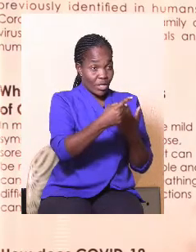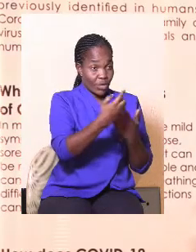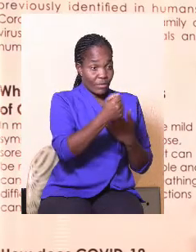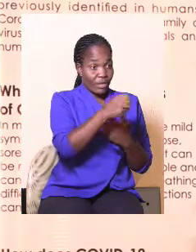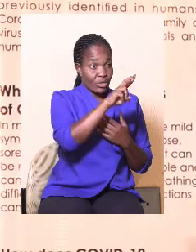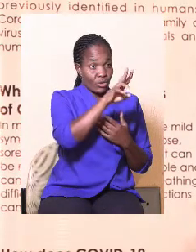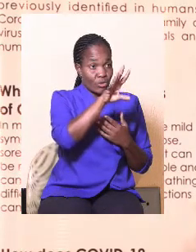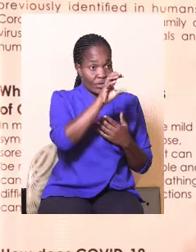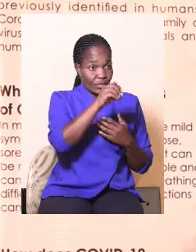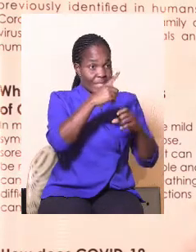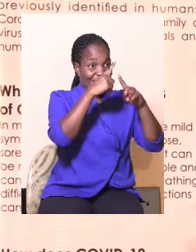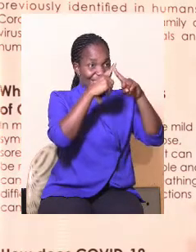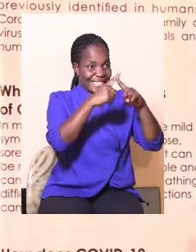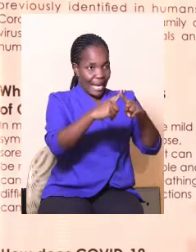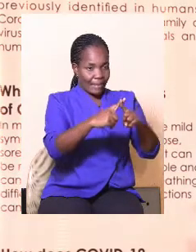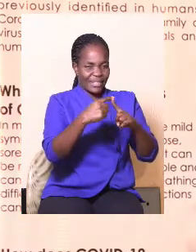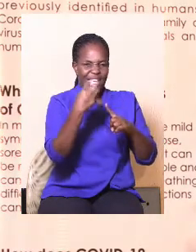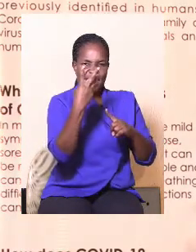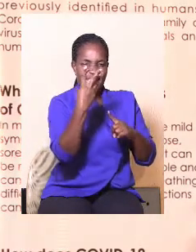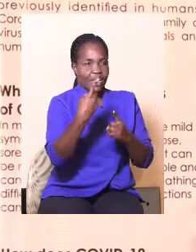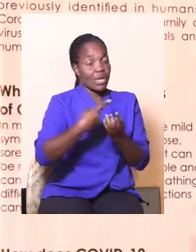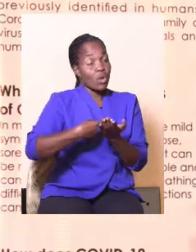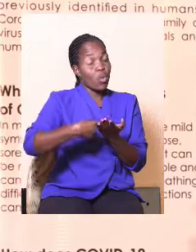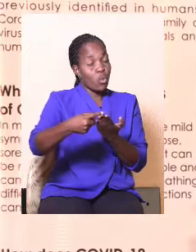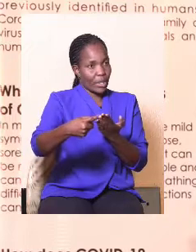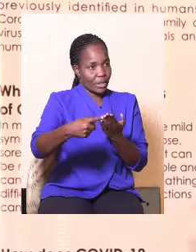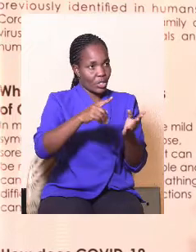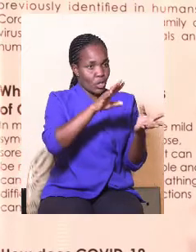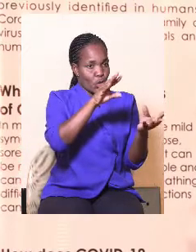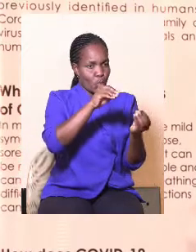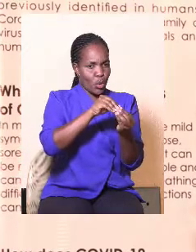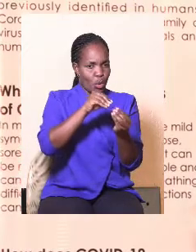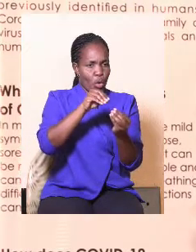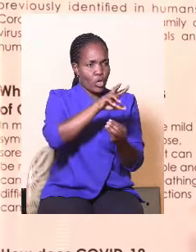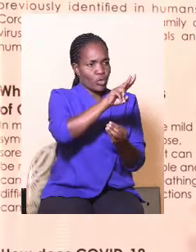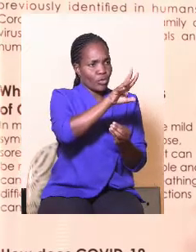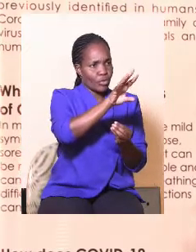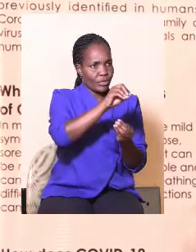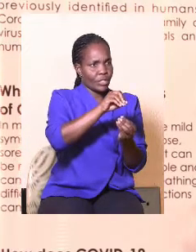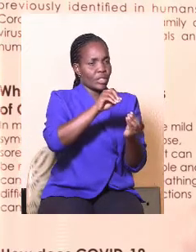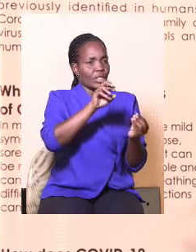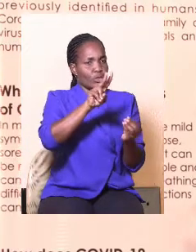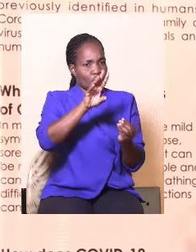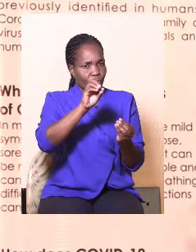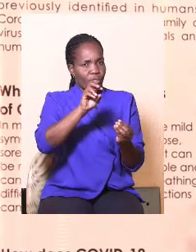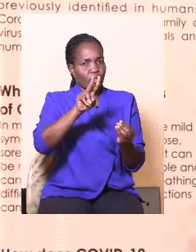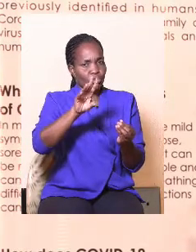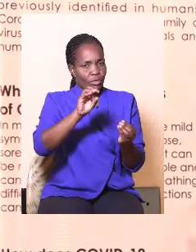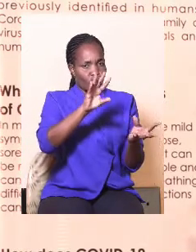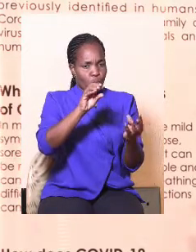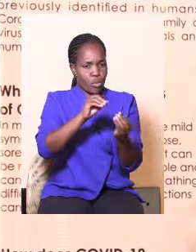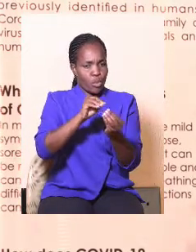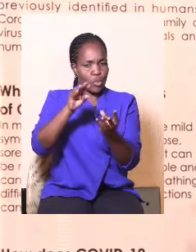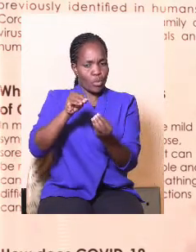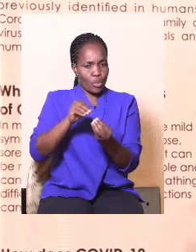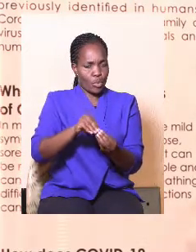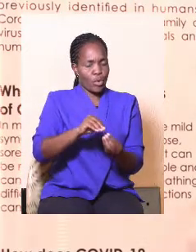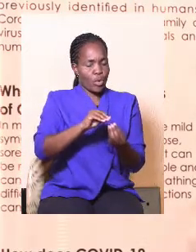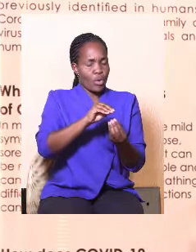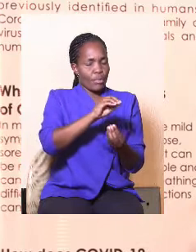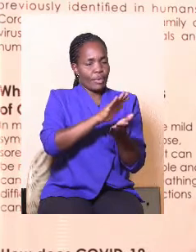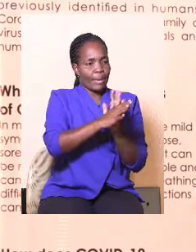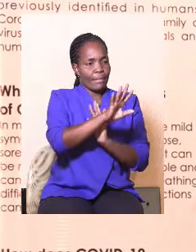week, we are in a 3-week period of a lockdown, you will come to 750. That's how that formula was used. So it